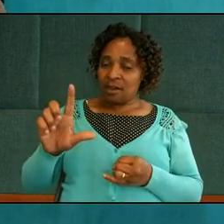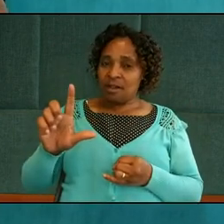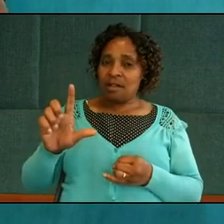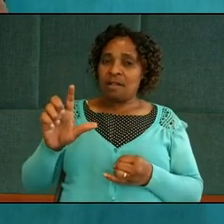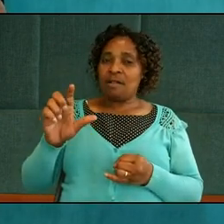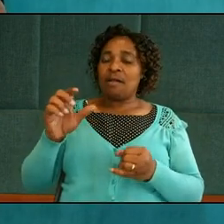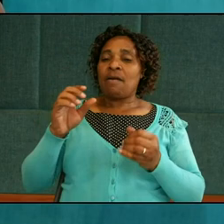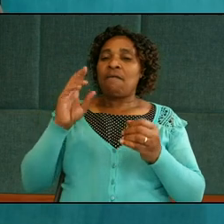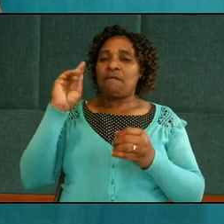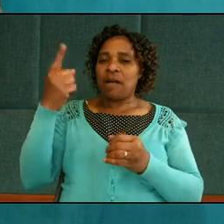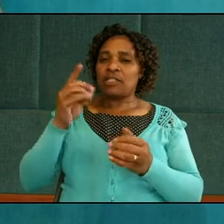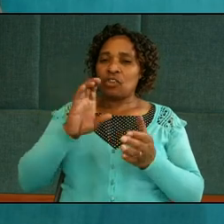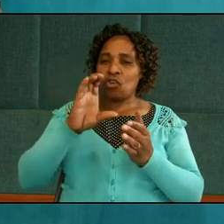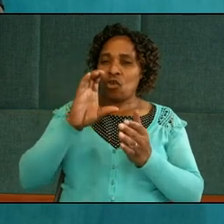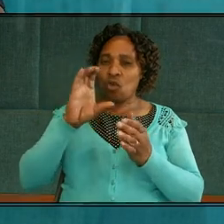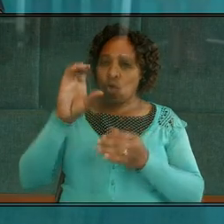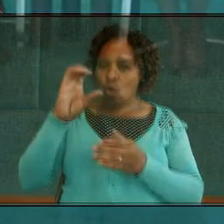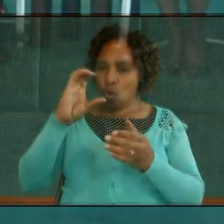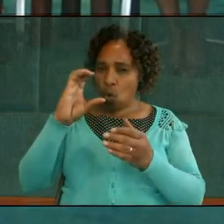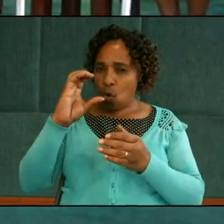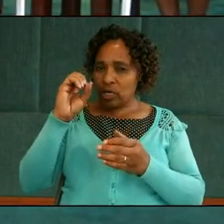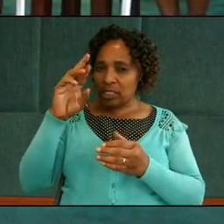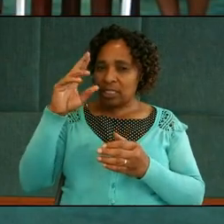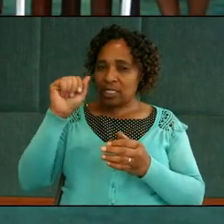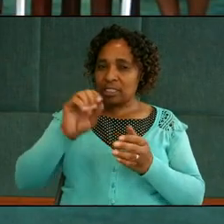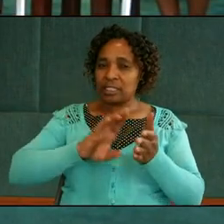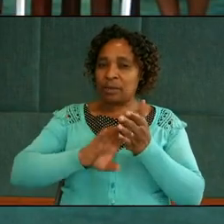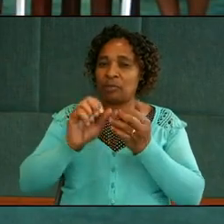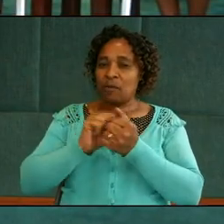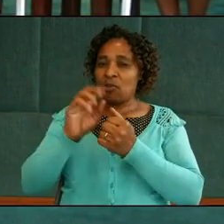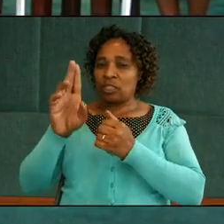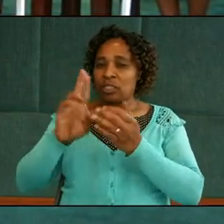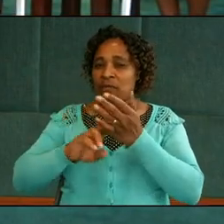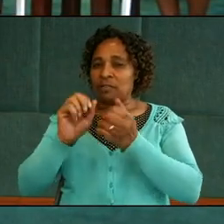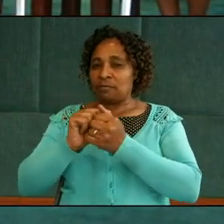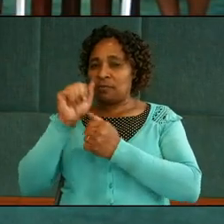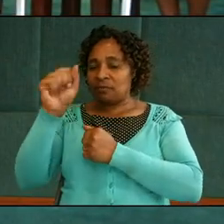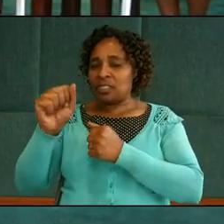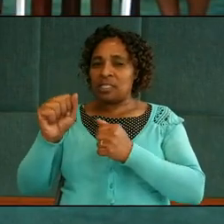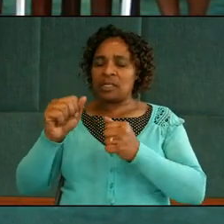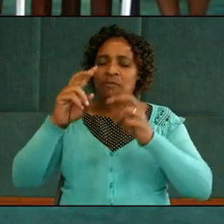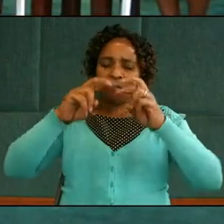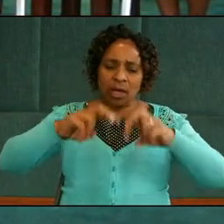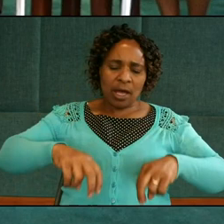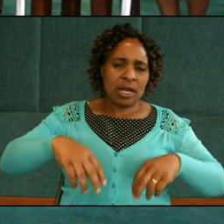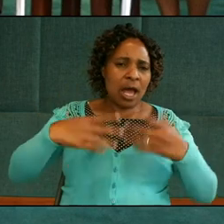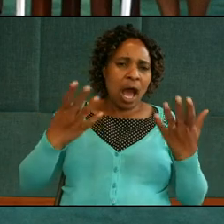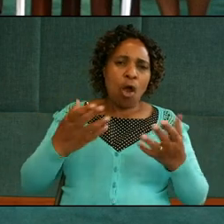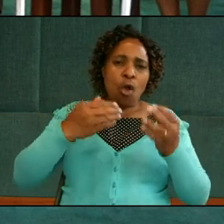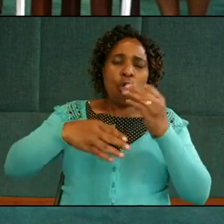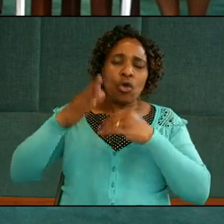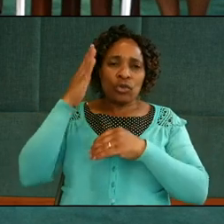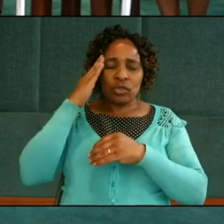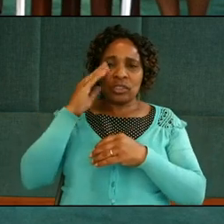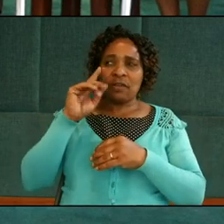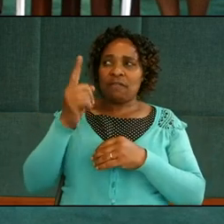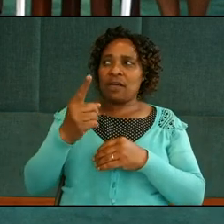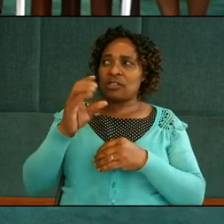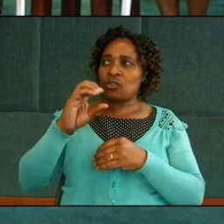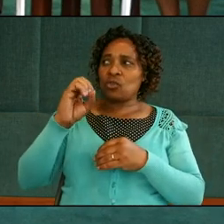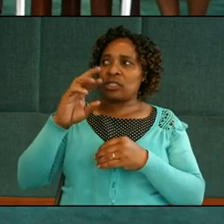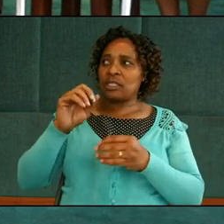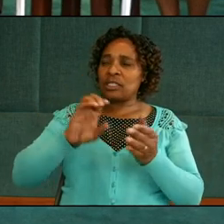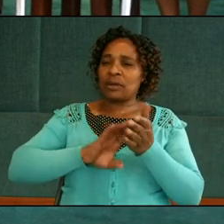Corinthians chapter 14, verse 15, even as we seek to find out how is it that we know God's will. 1 Corinthians